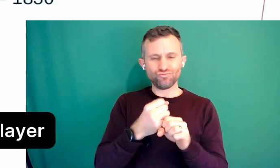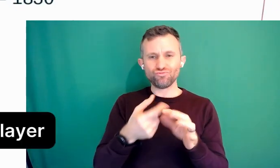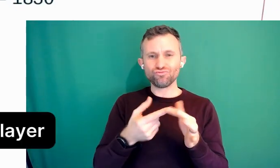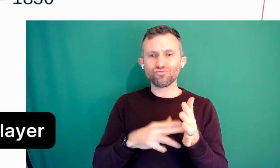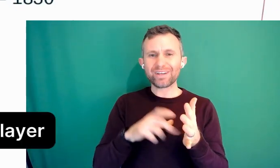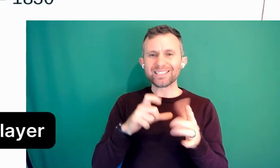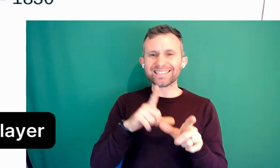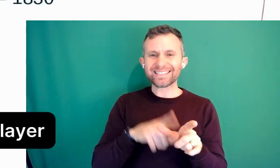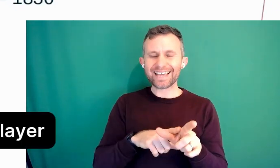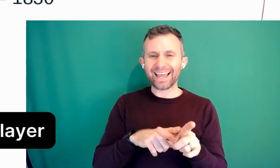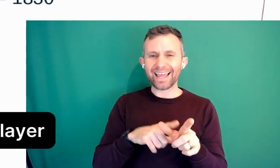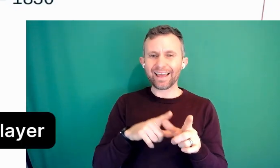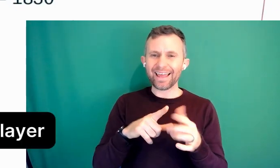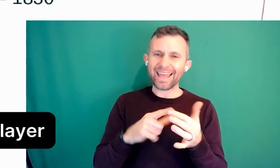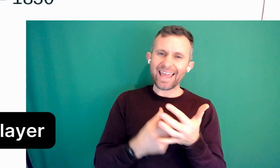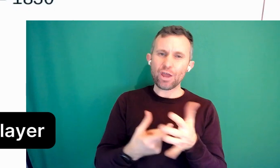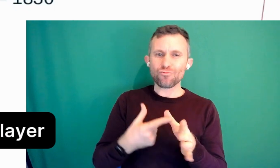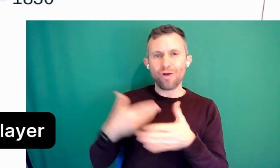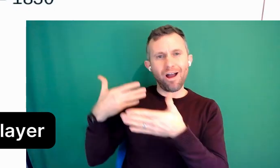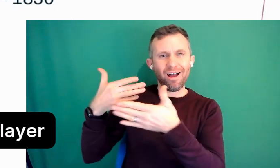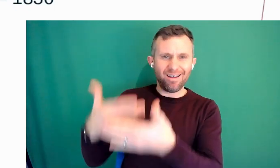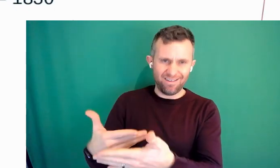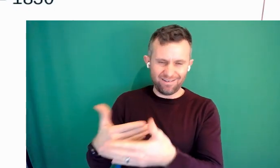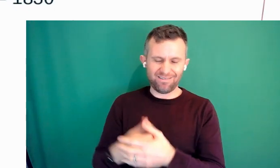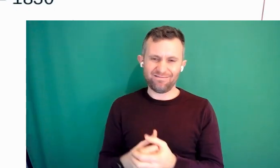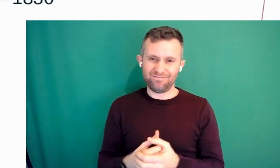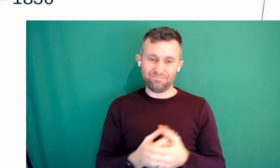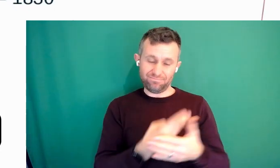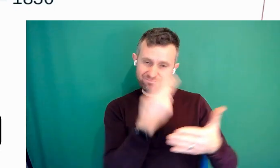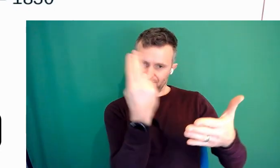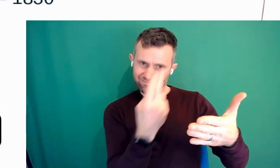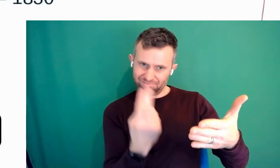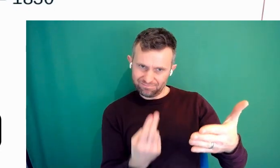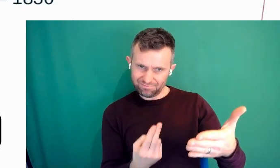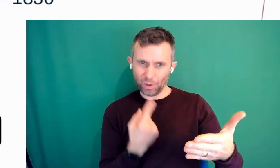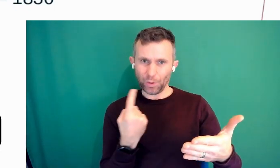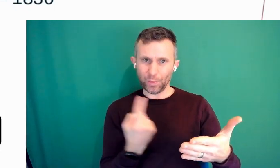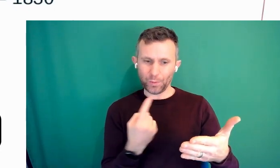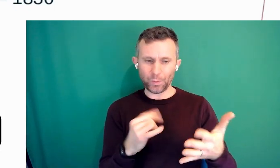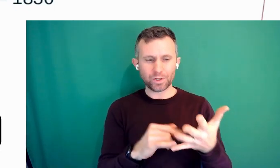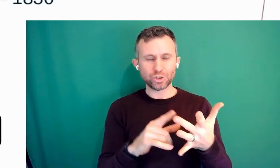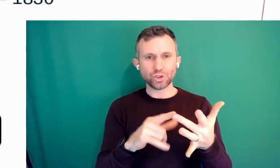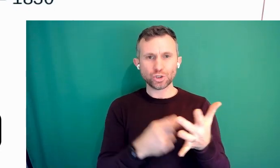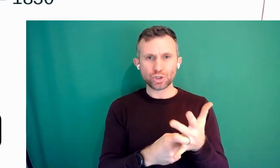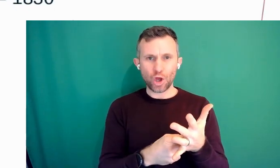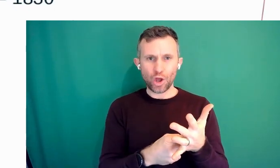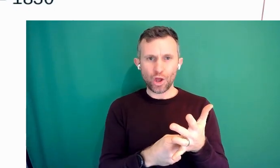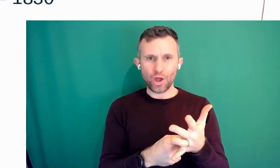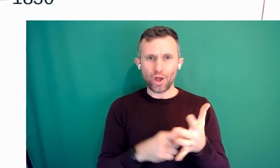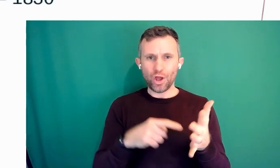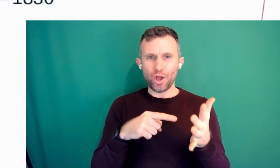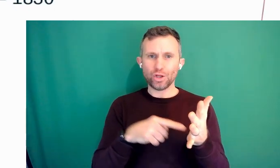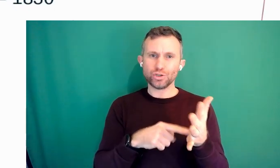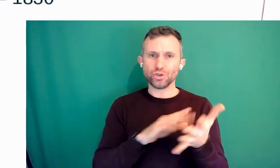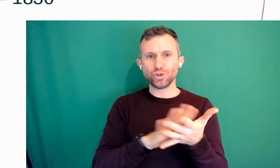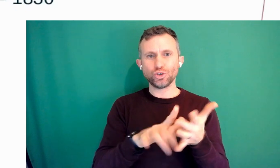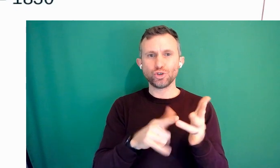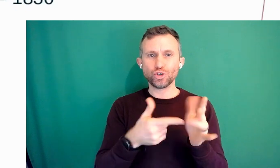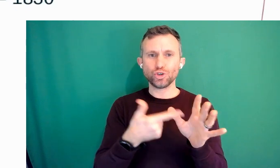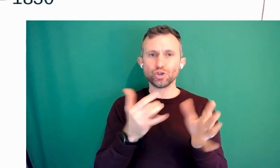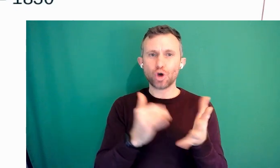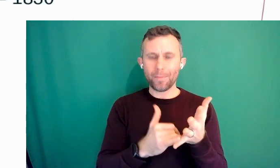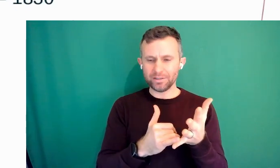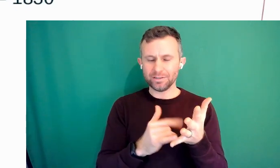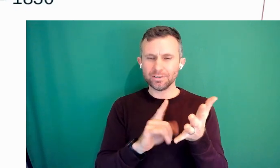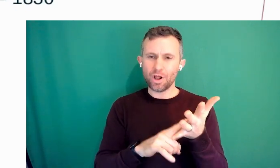However, he was actually the seventh child of a bricklayer. His father died when he was only 15 years old, and he had to quit school to